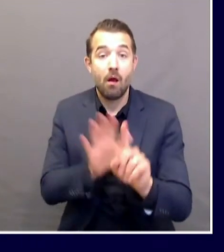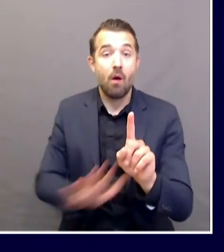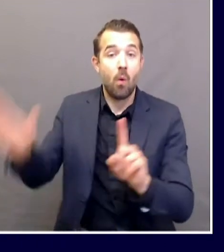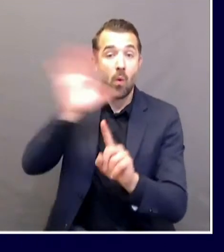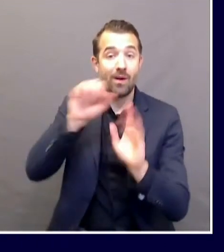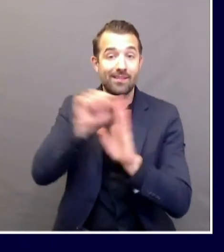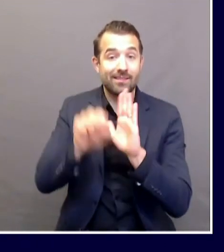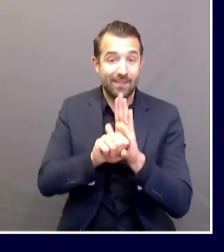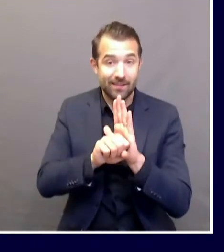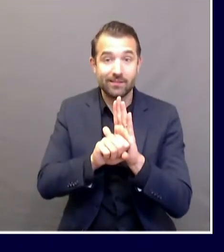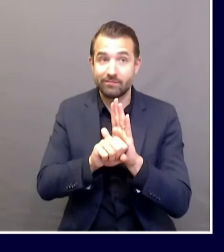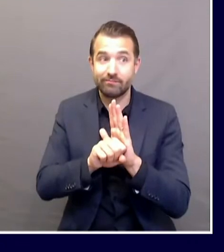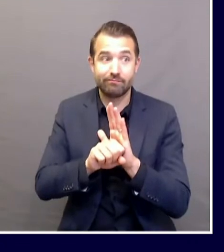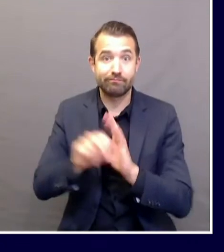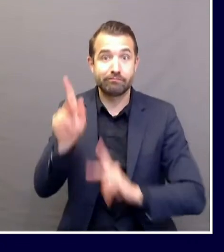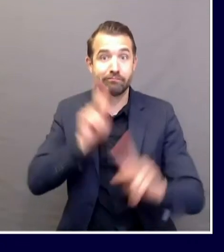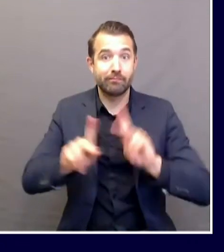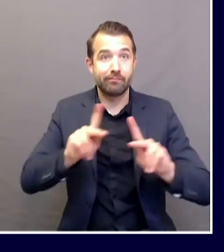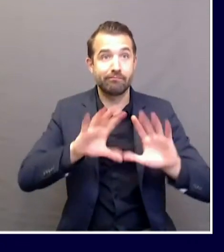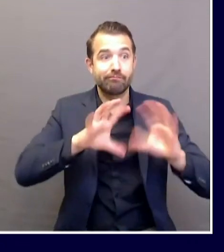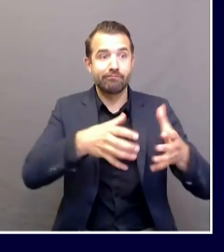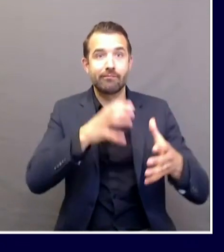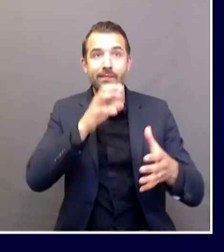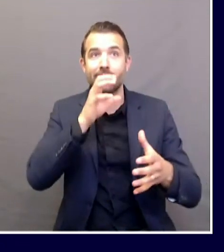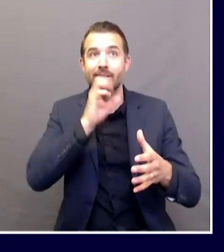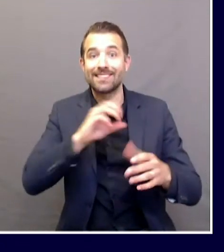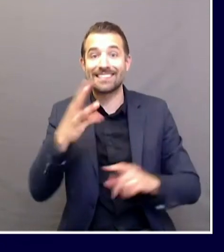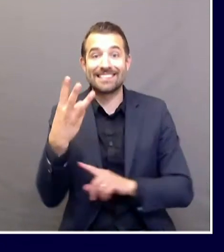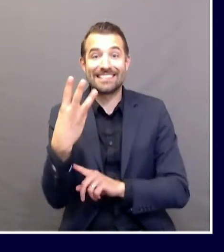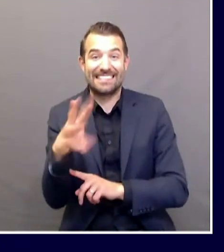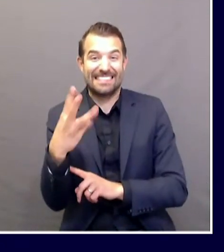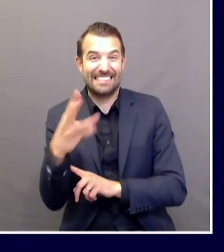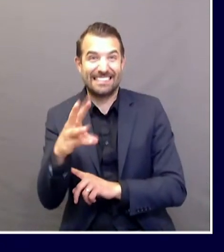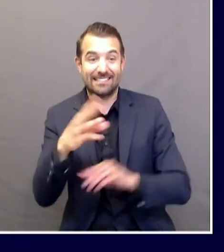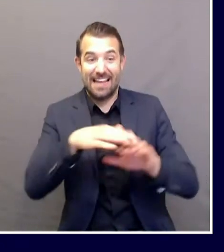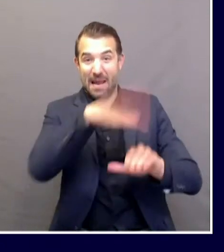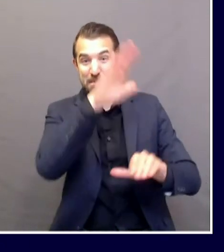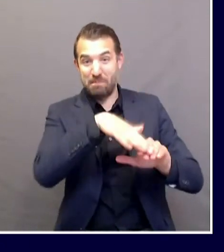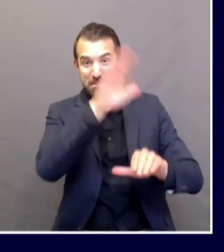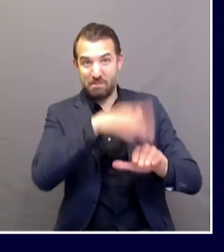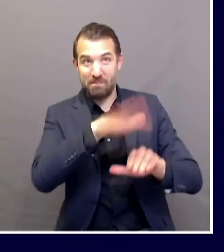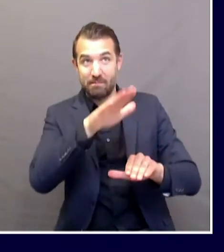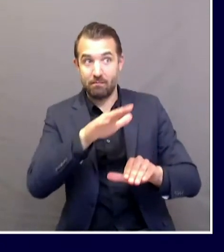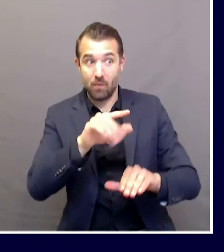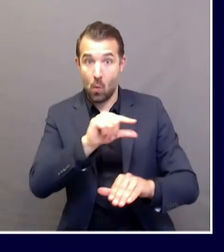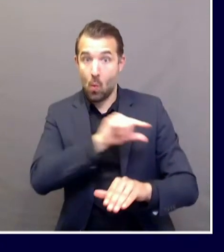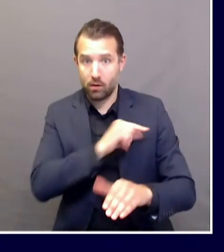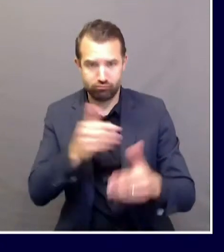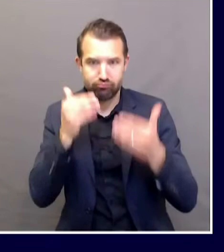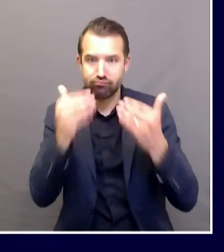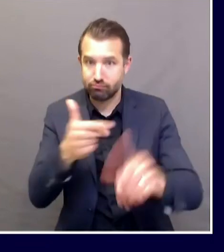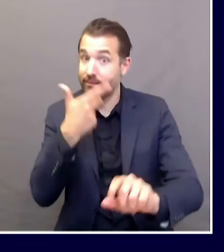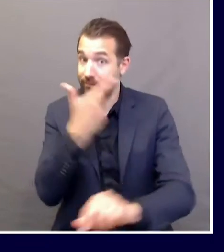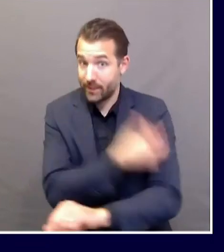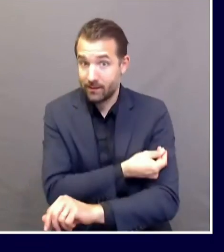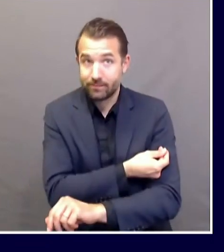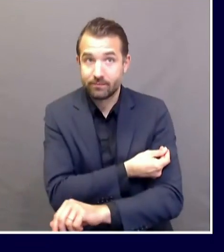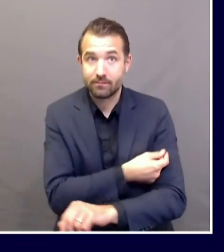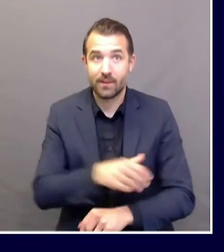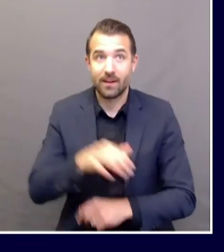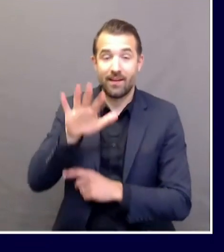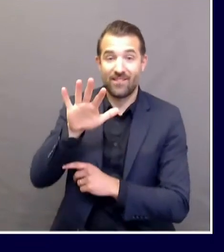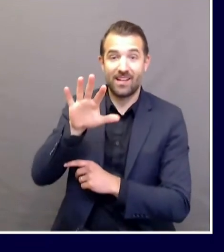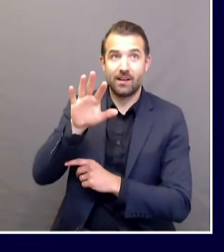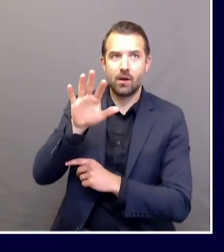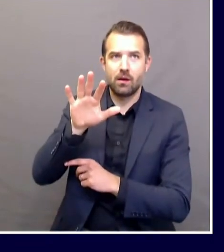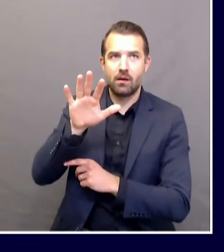half, 52%, have received at least their first dose. And 4 out of every 10 people